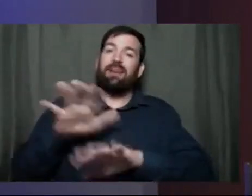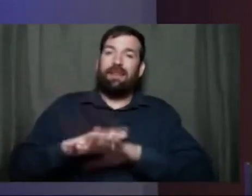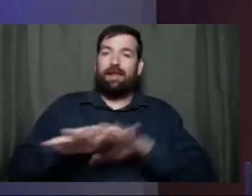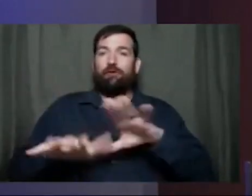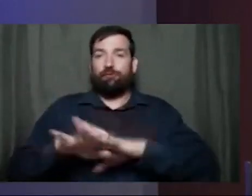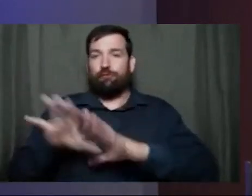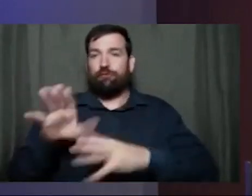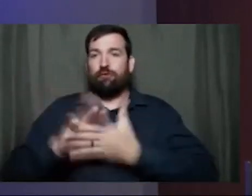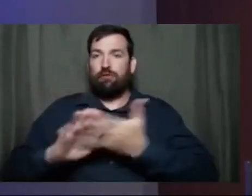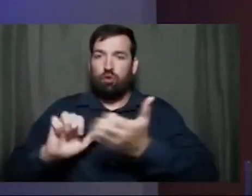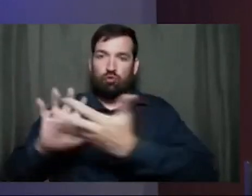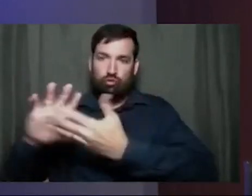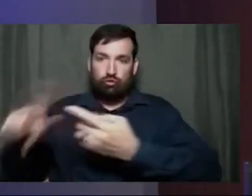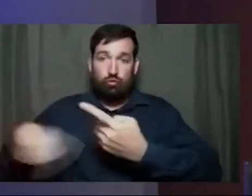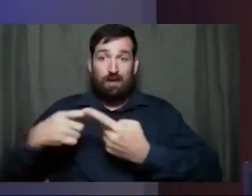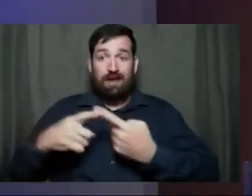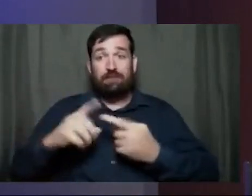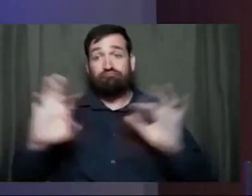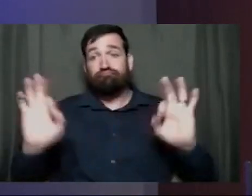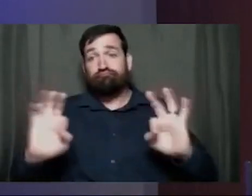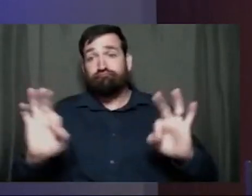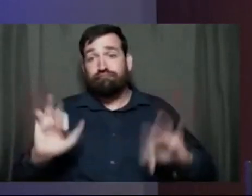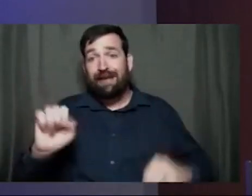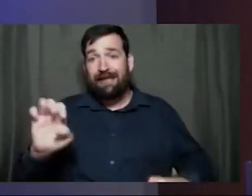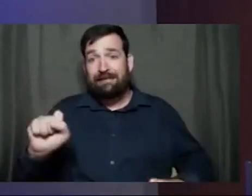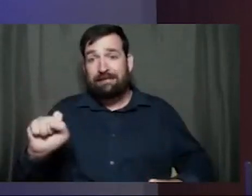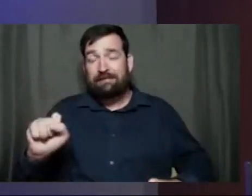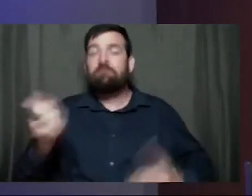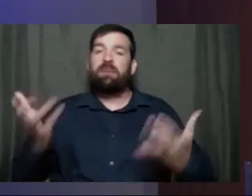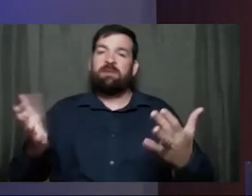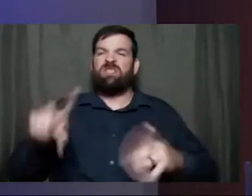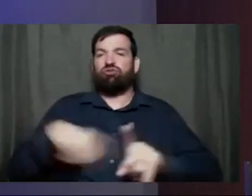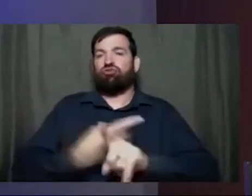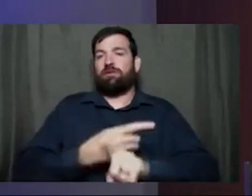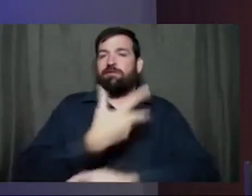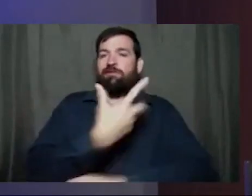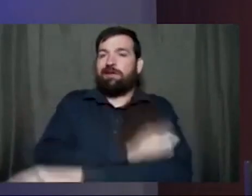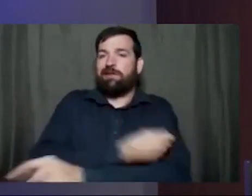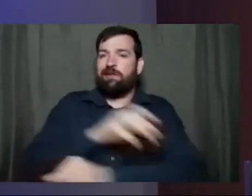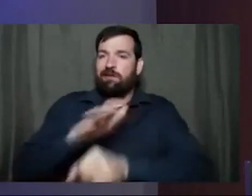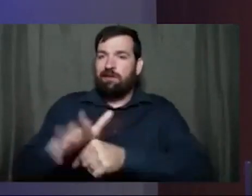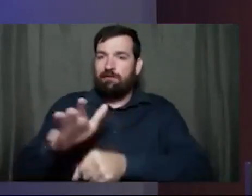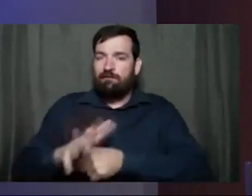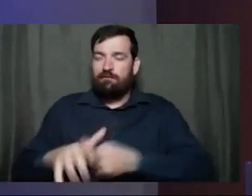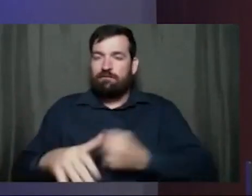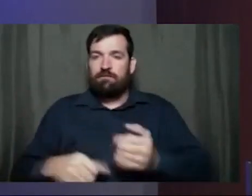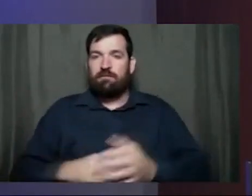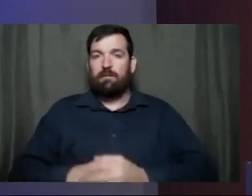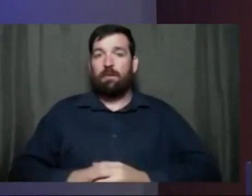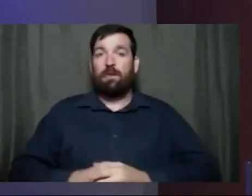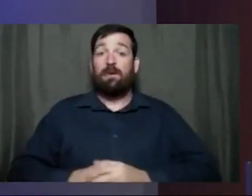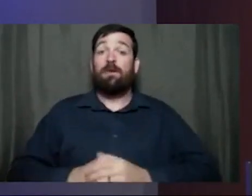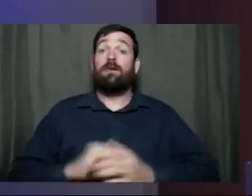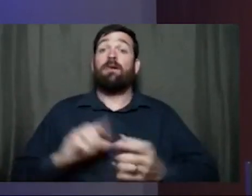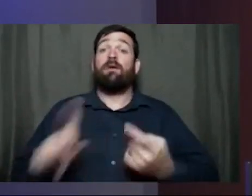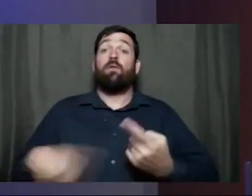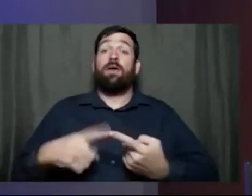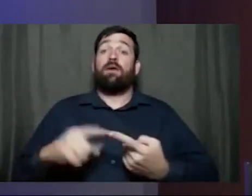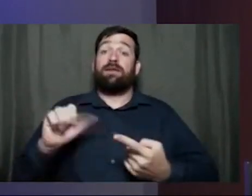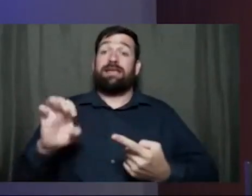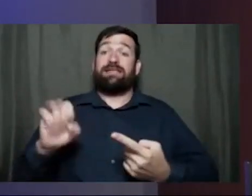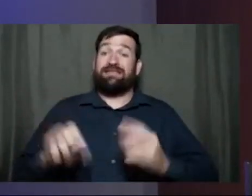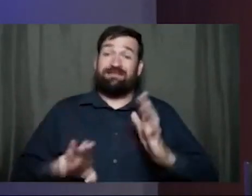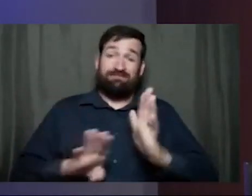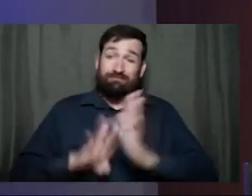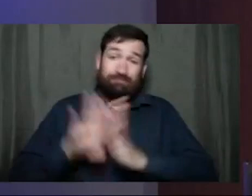cases are low, we can maybe get away with just being vaccinated and staying relatively distant. But when cases are high like they are right now, then we need to